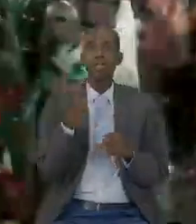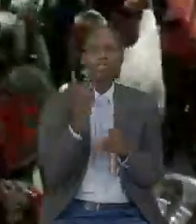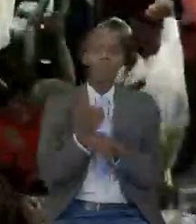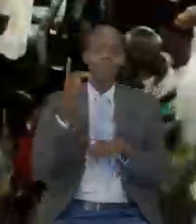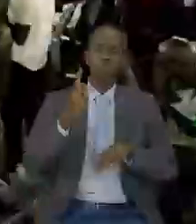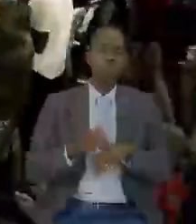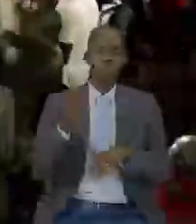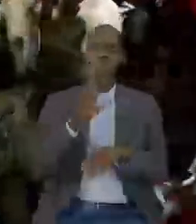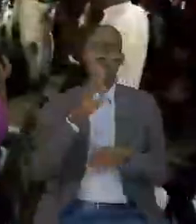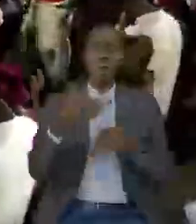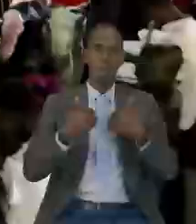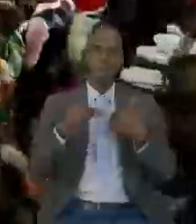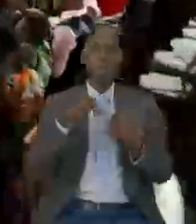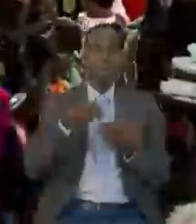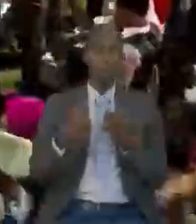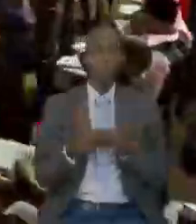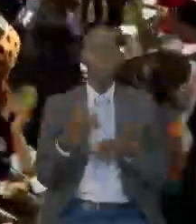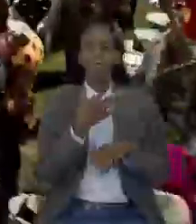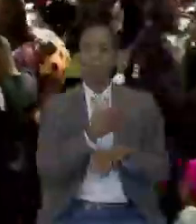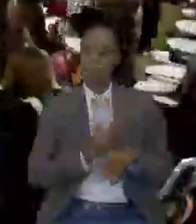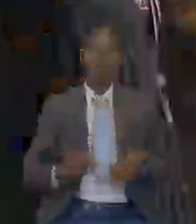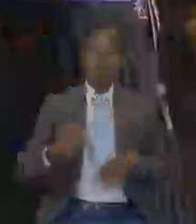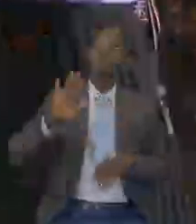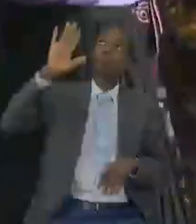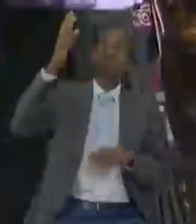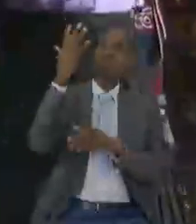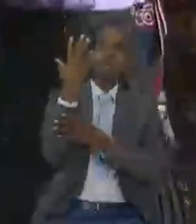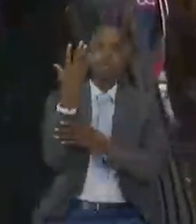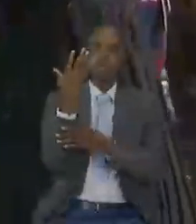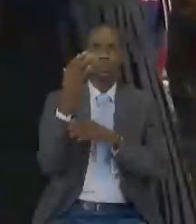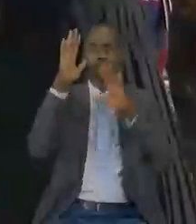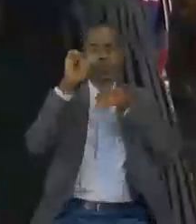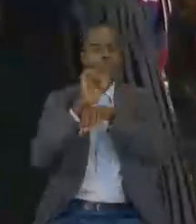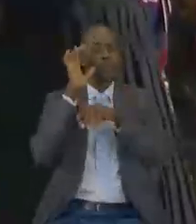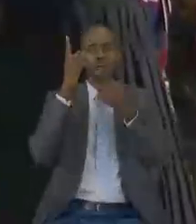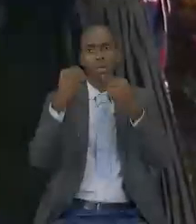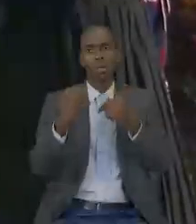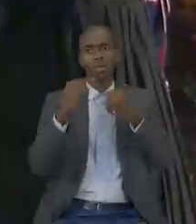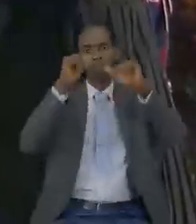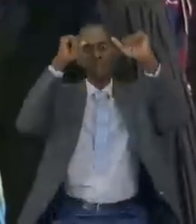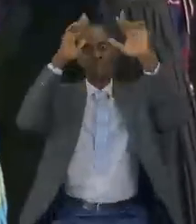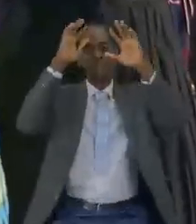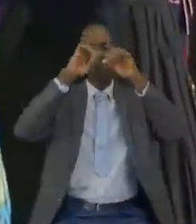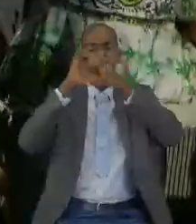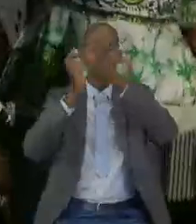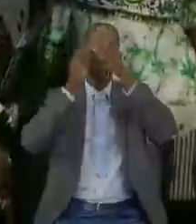other hand. A miracle has come. Father, in Jesus'